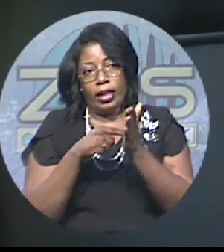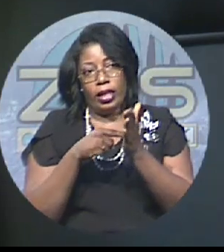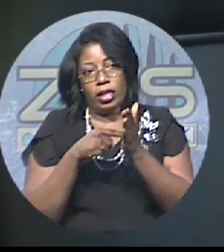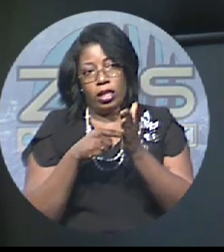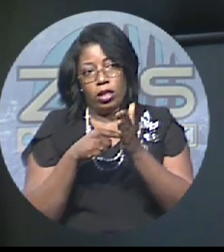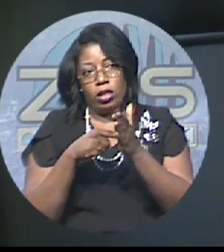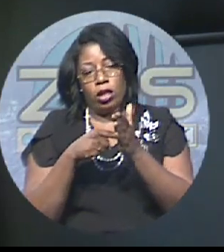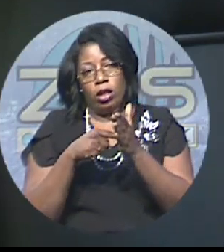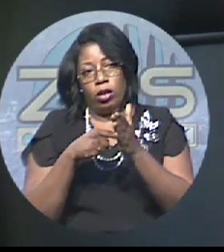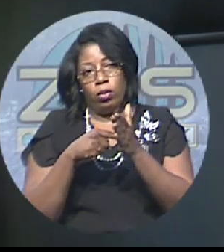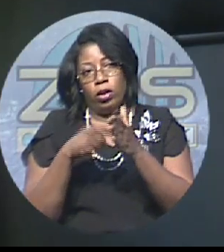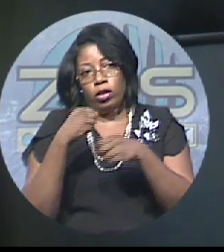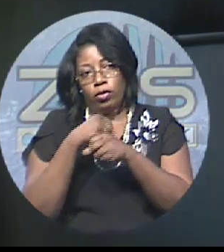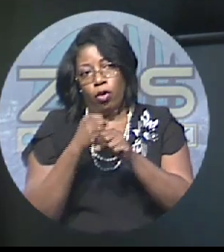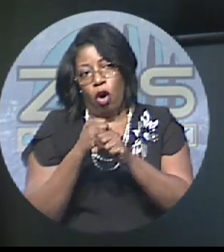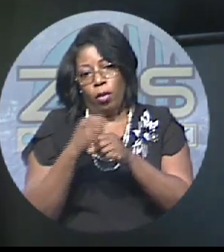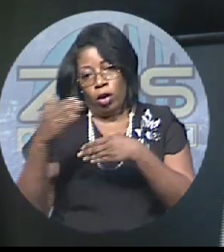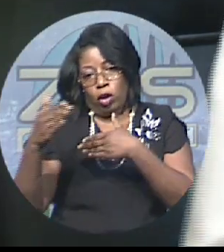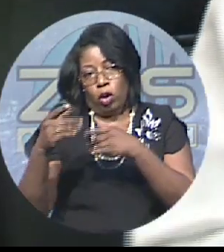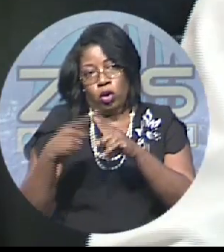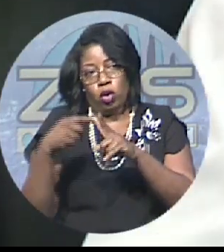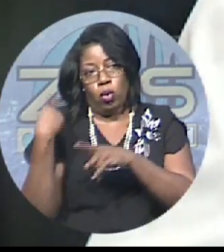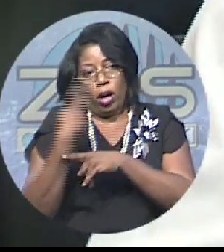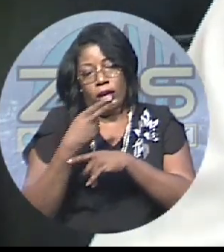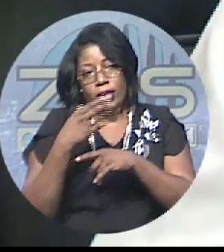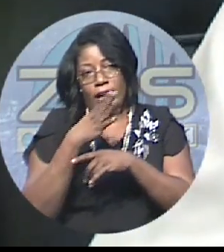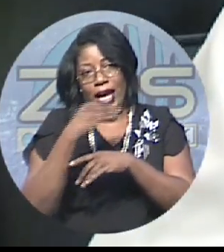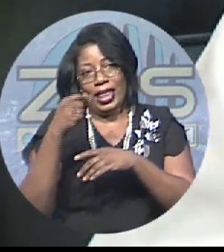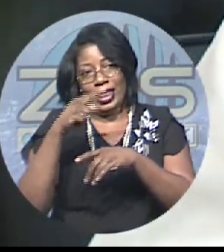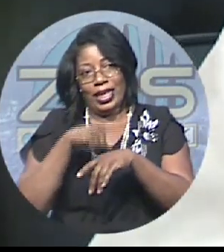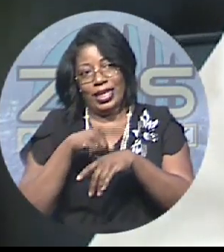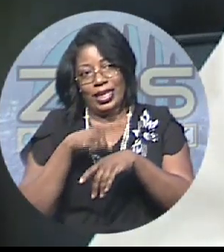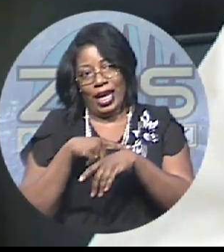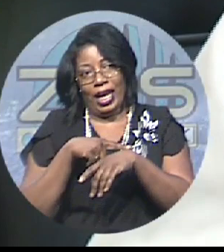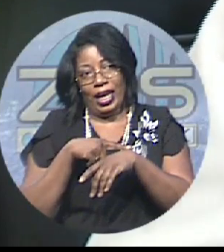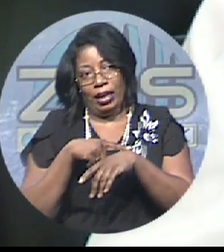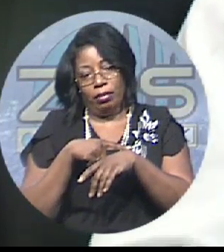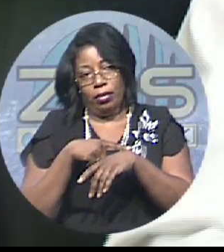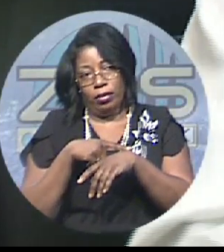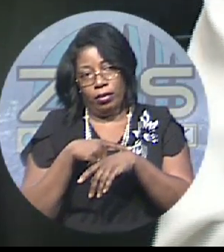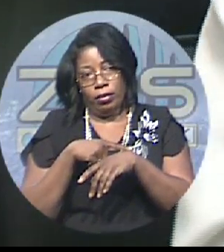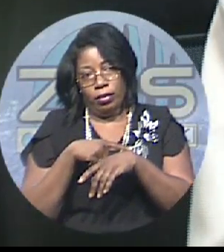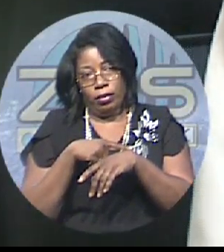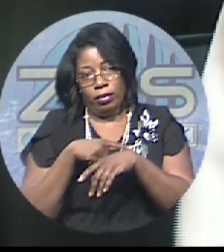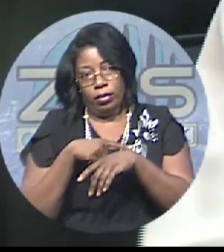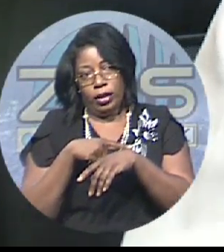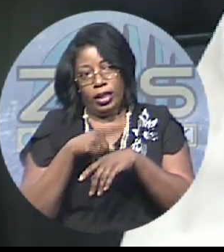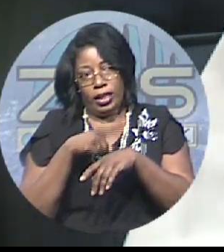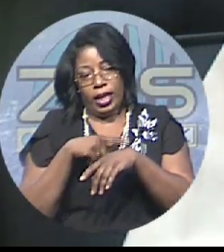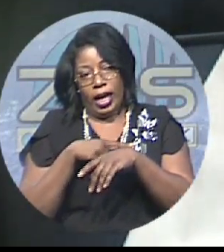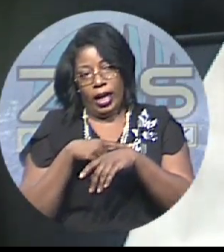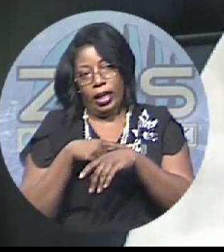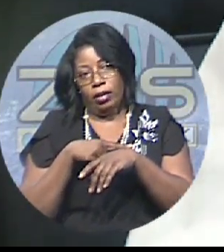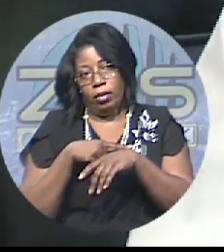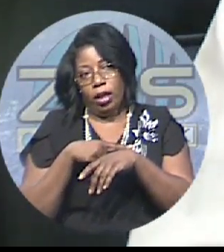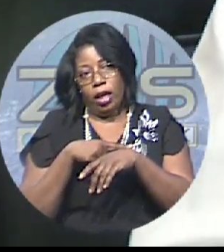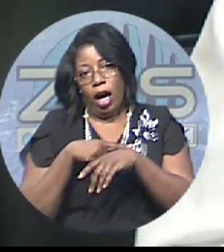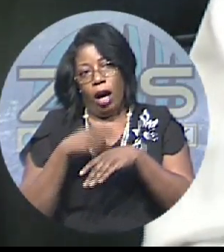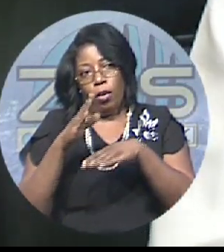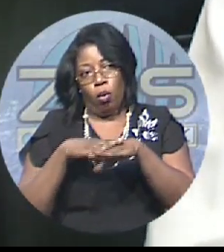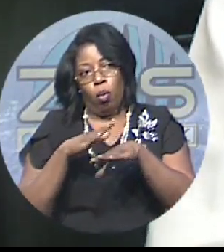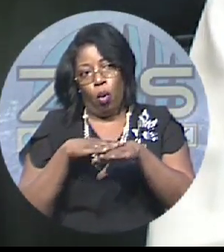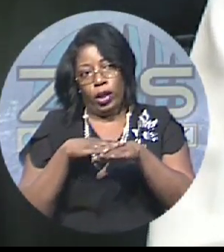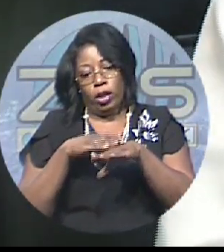to us, and hence the time line or the time frame for warning